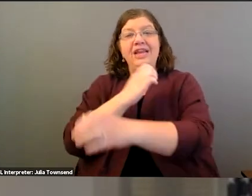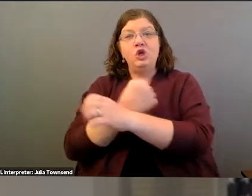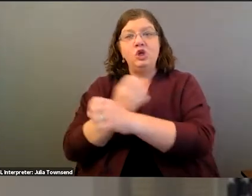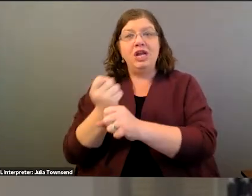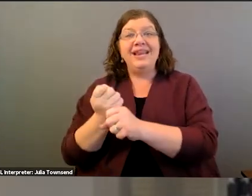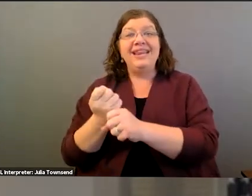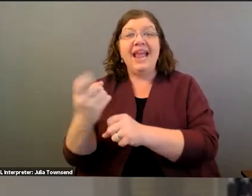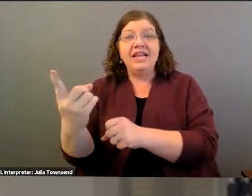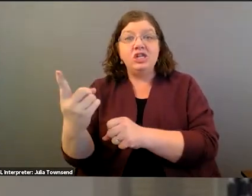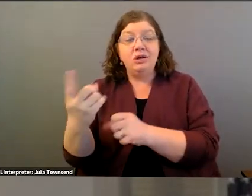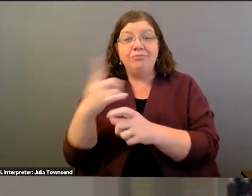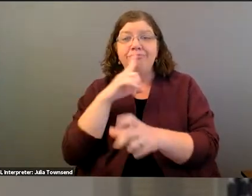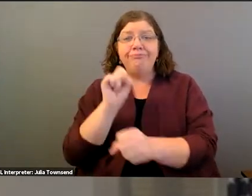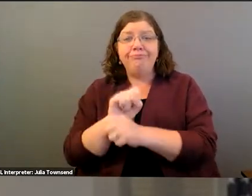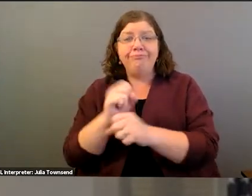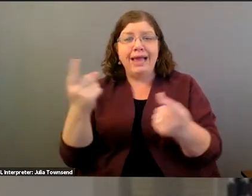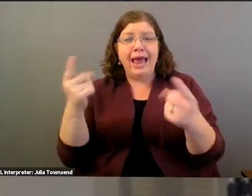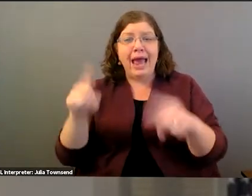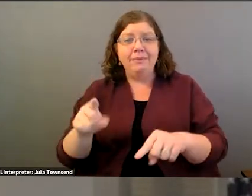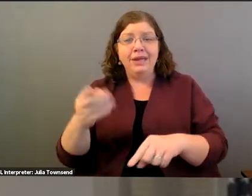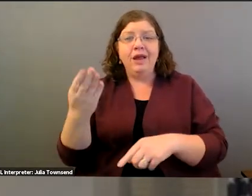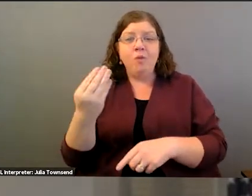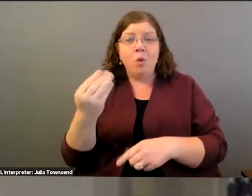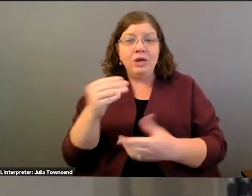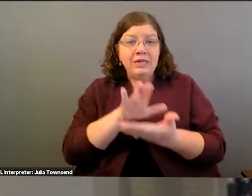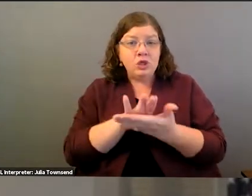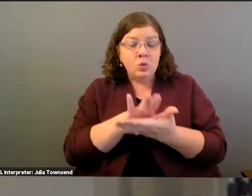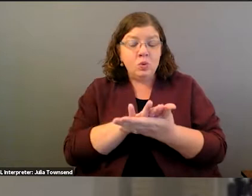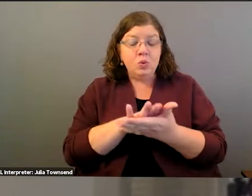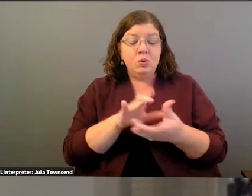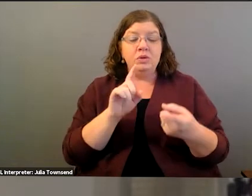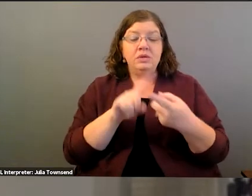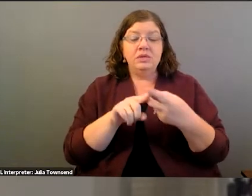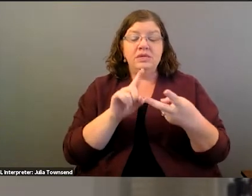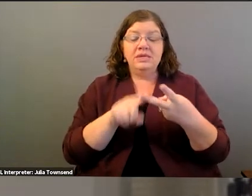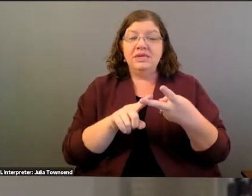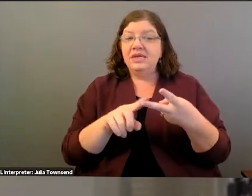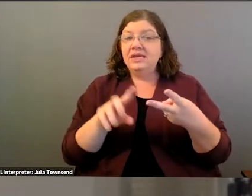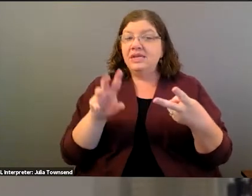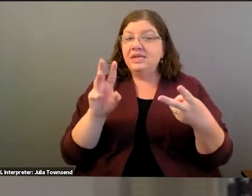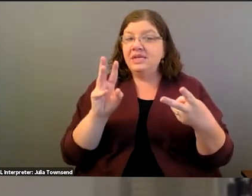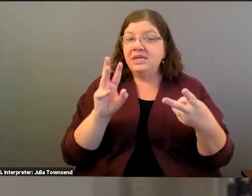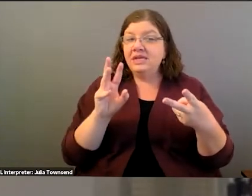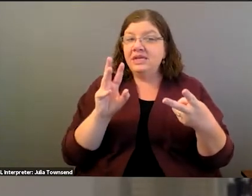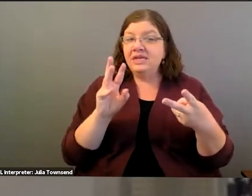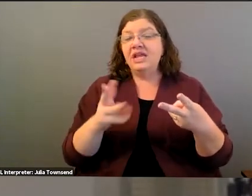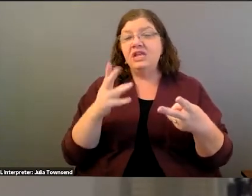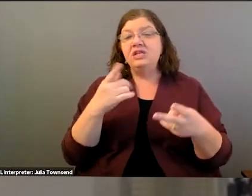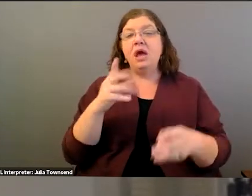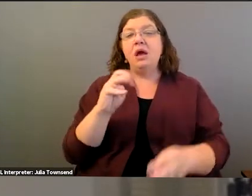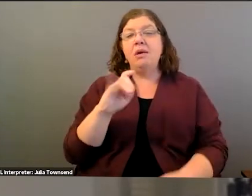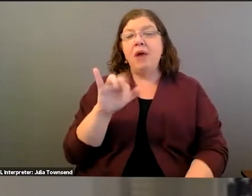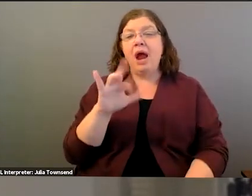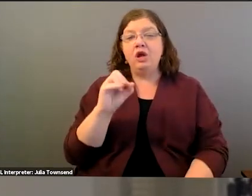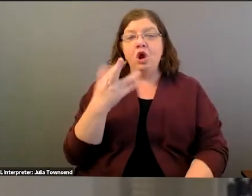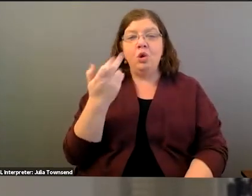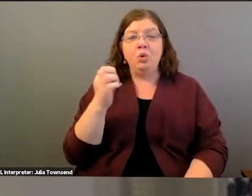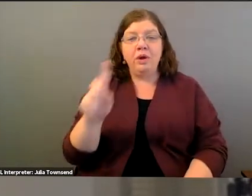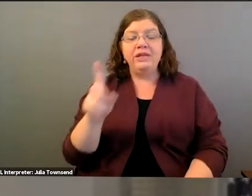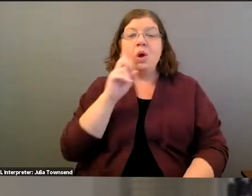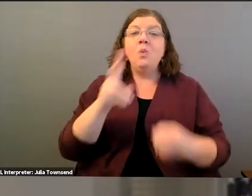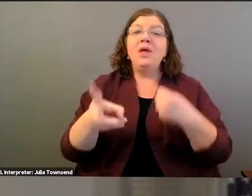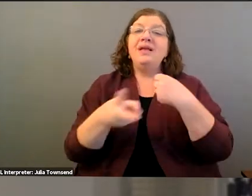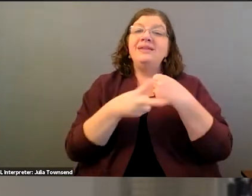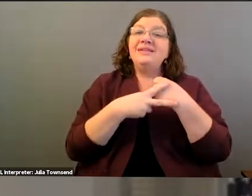happening at 14 schools, 6 microgrids, and saving the school district $8 million in